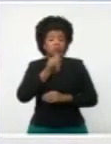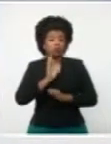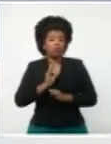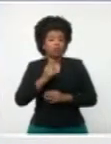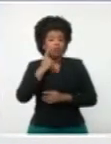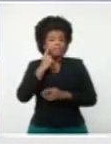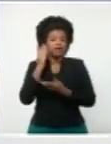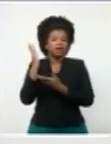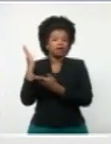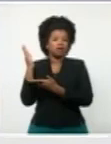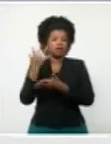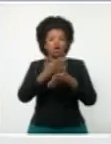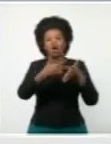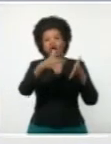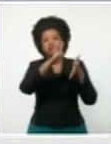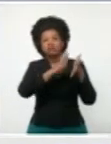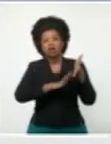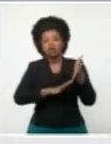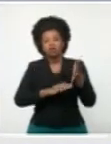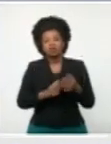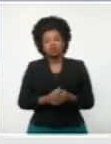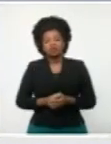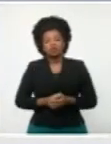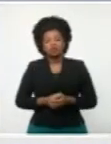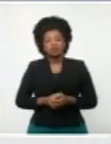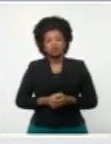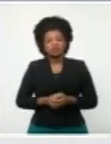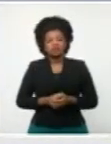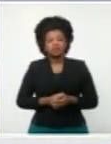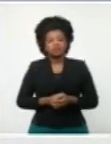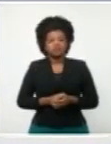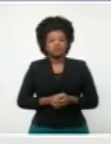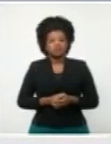graph showing the epidemic dynamics.